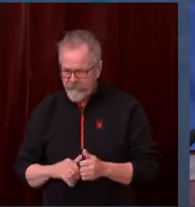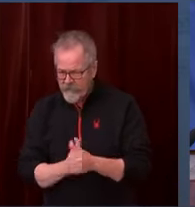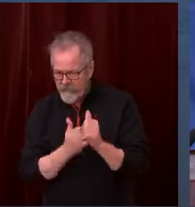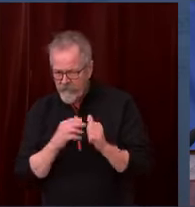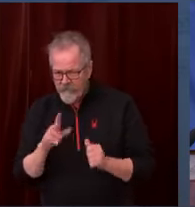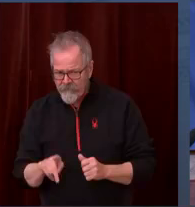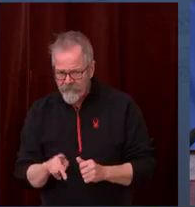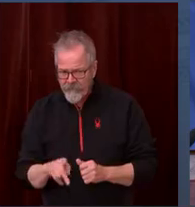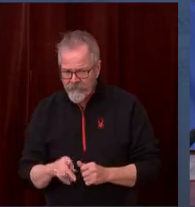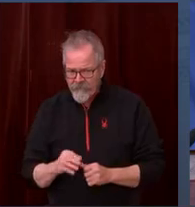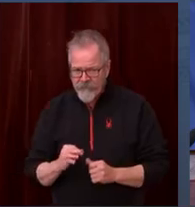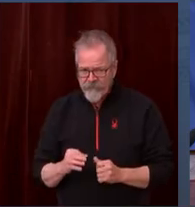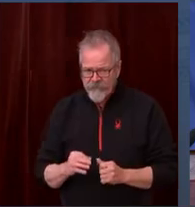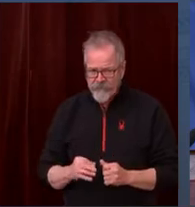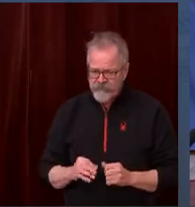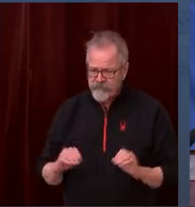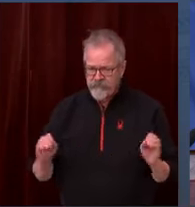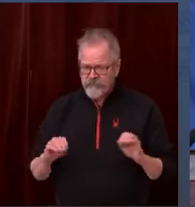No, that's it.